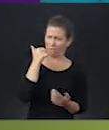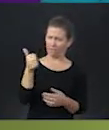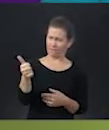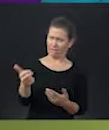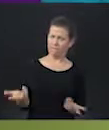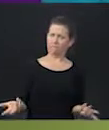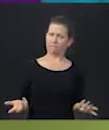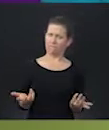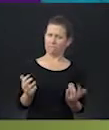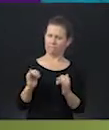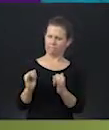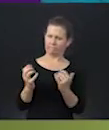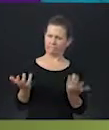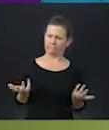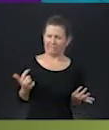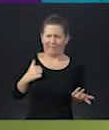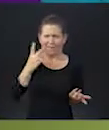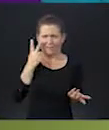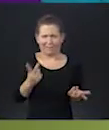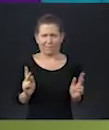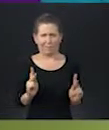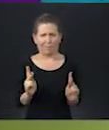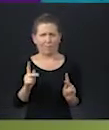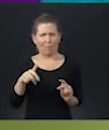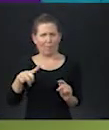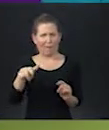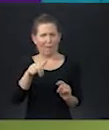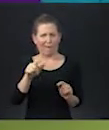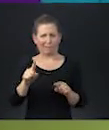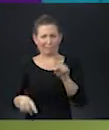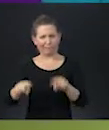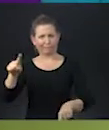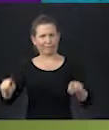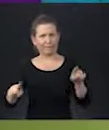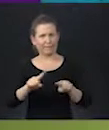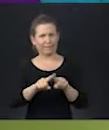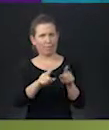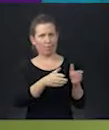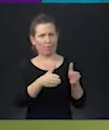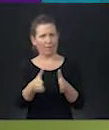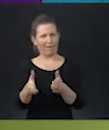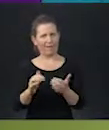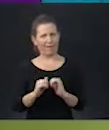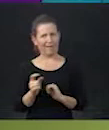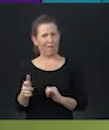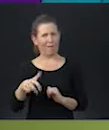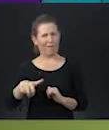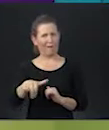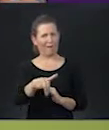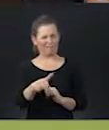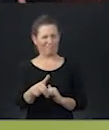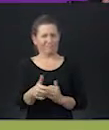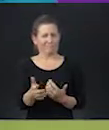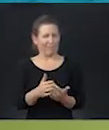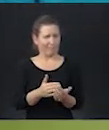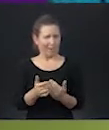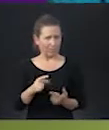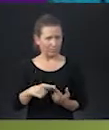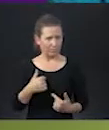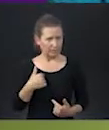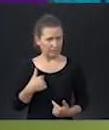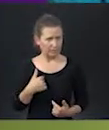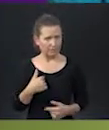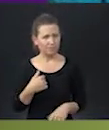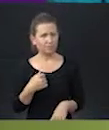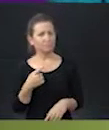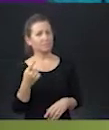yourself? I see people walk in different ways, and the way they walk doesn't matter to me. Well, you know,